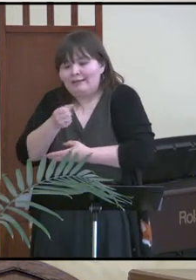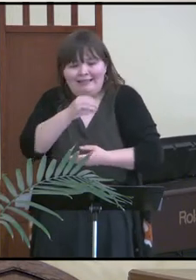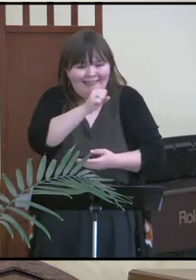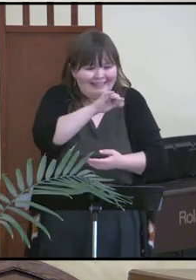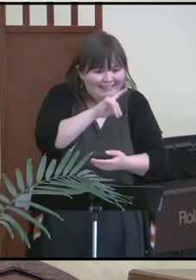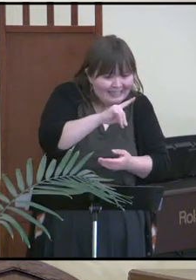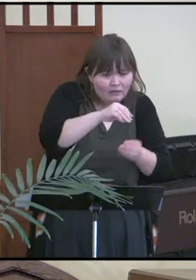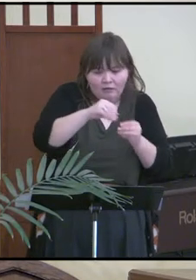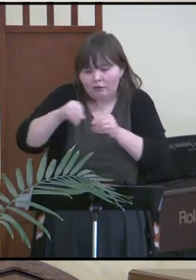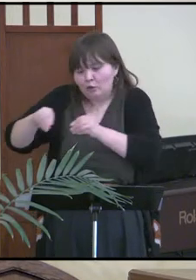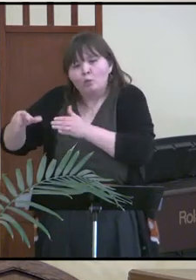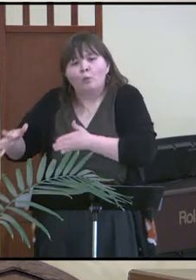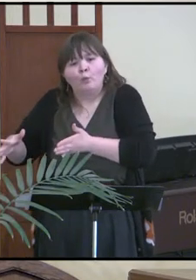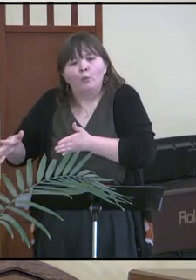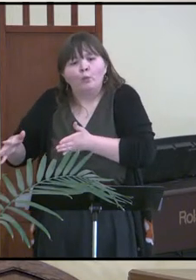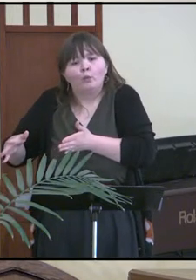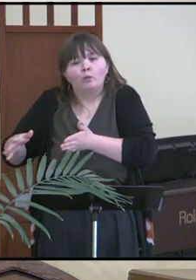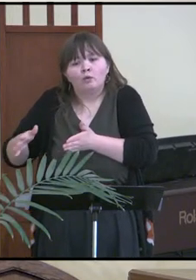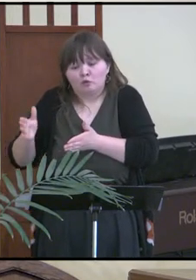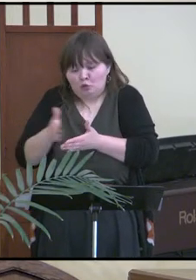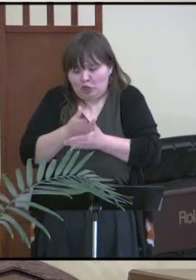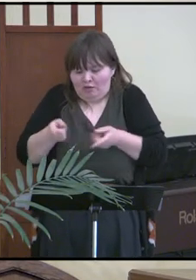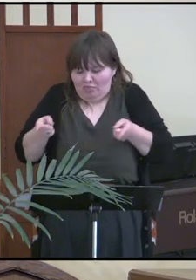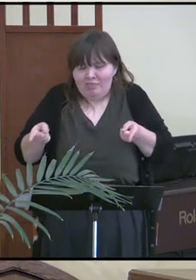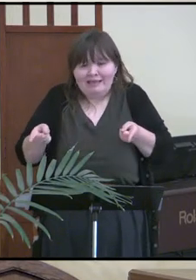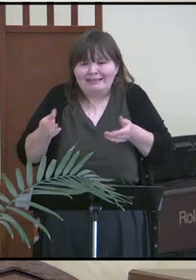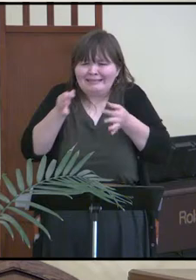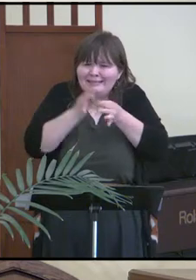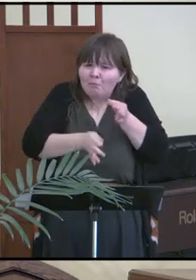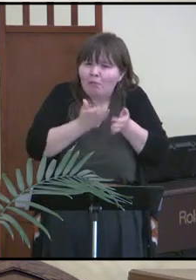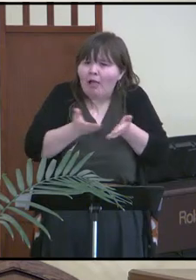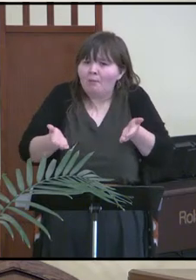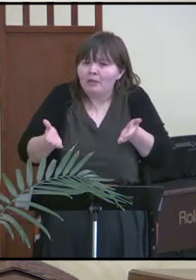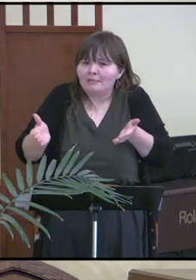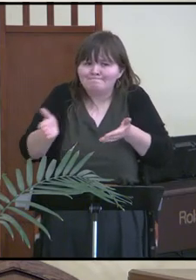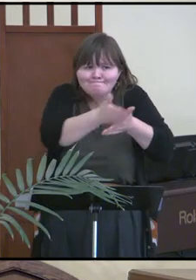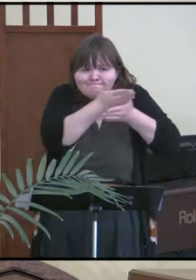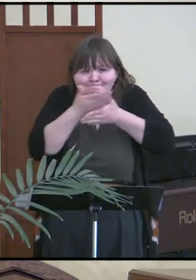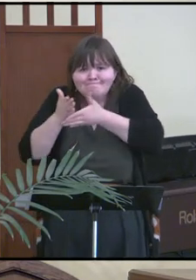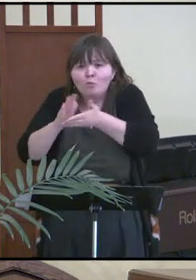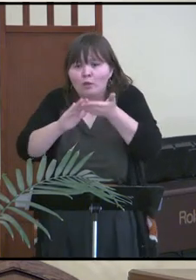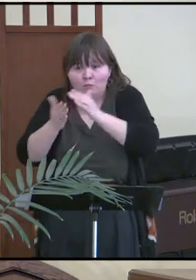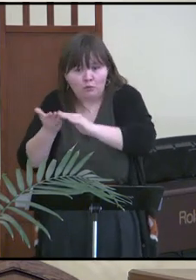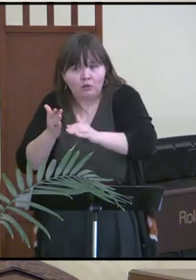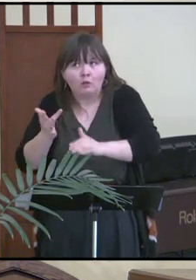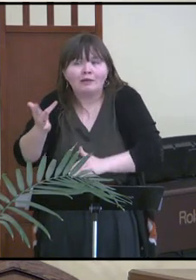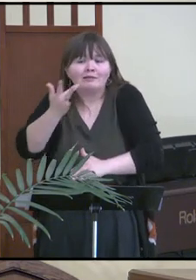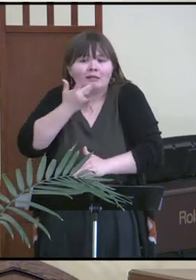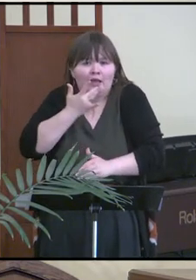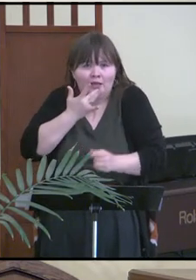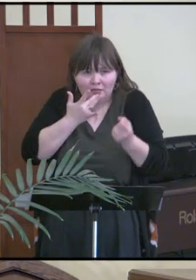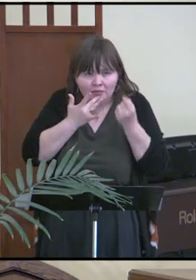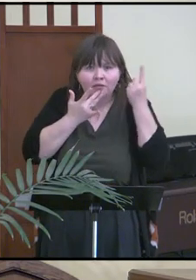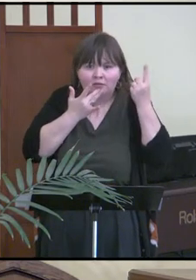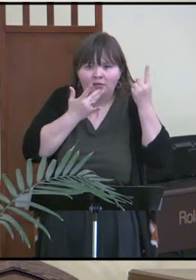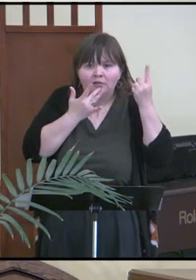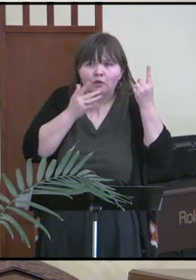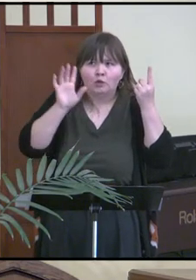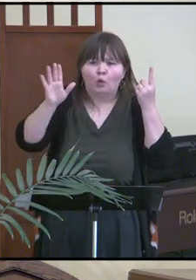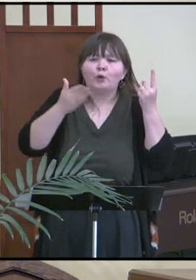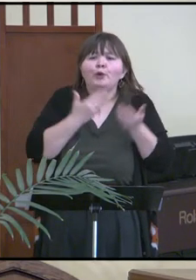the sower, so that in the sharing of these simple elements in this community, we may taste and see your